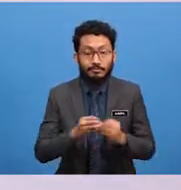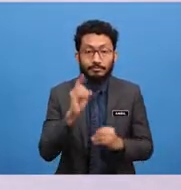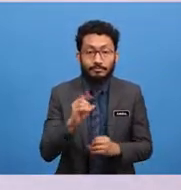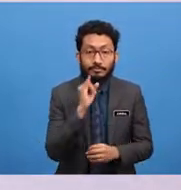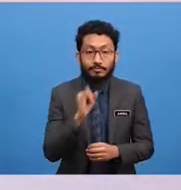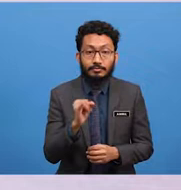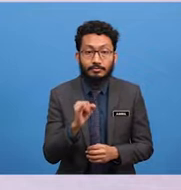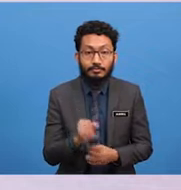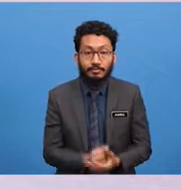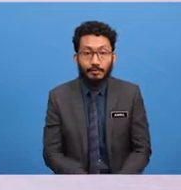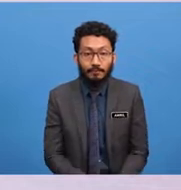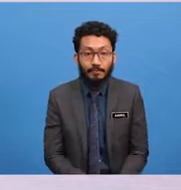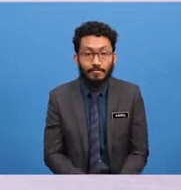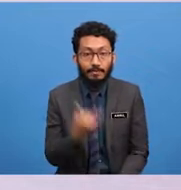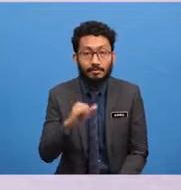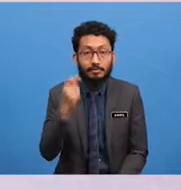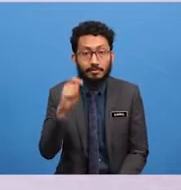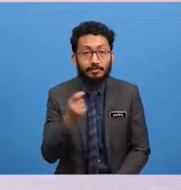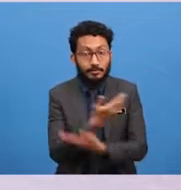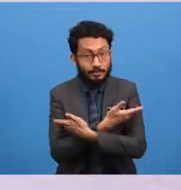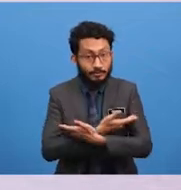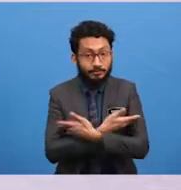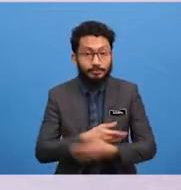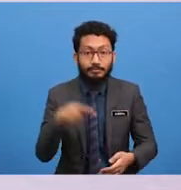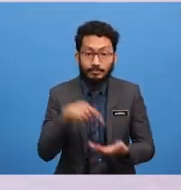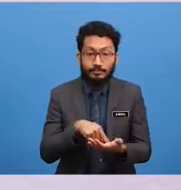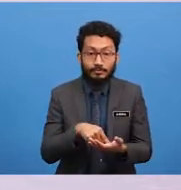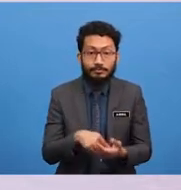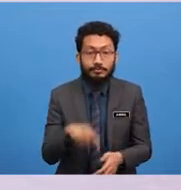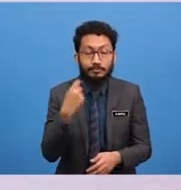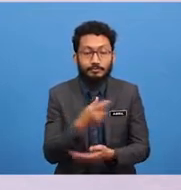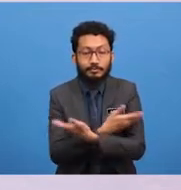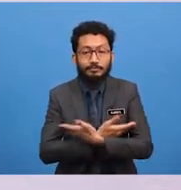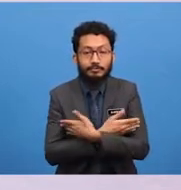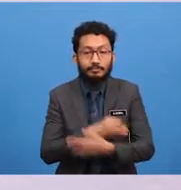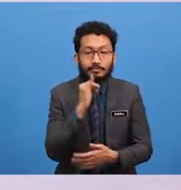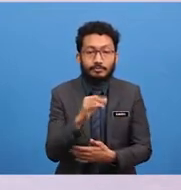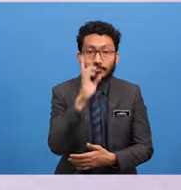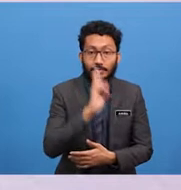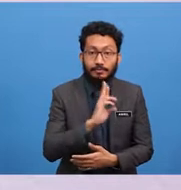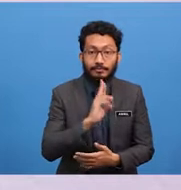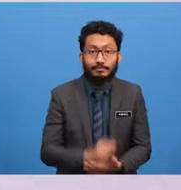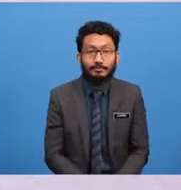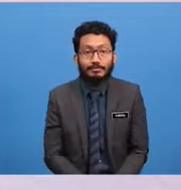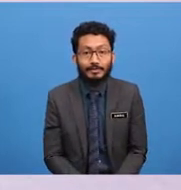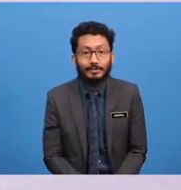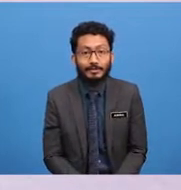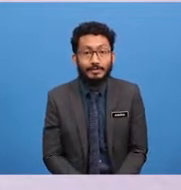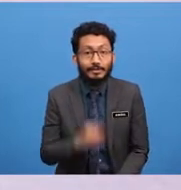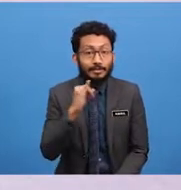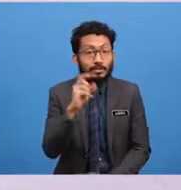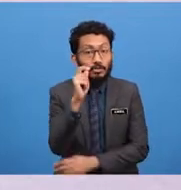a t-shirt. This t-shirt is red. It's cotton.